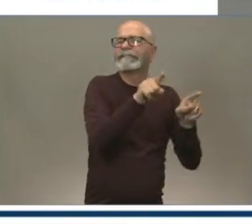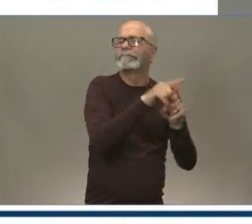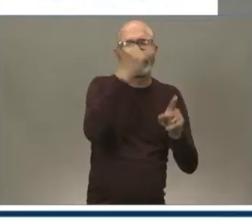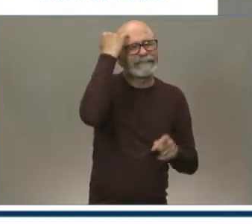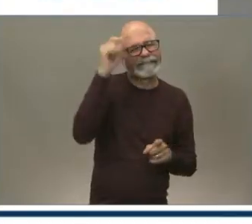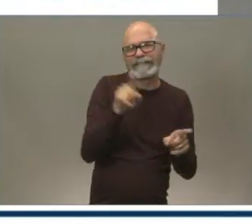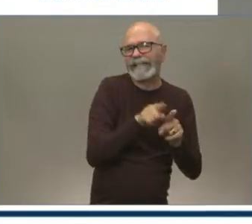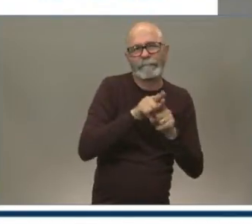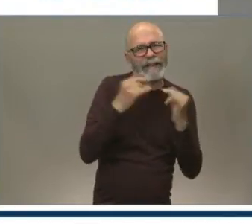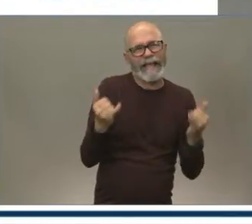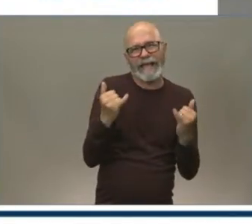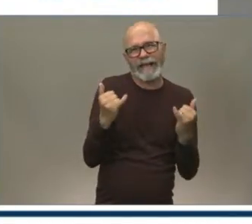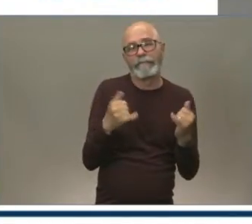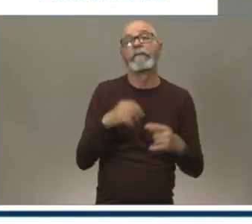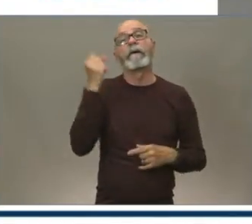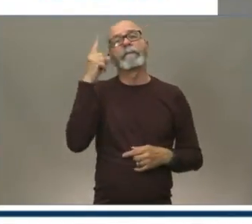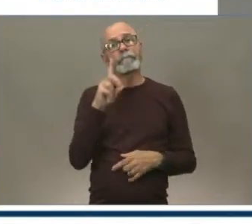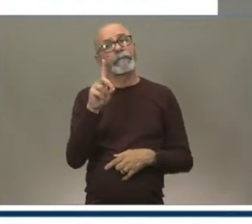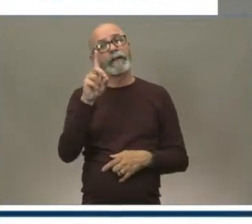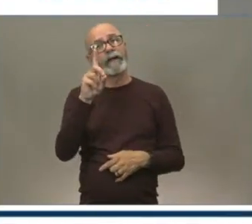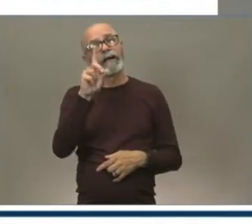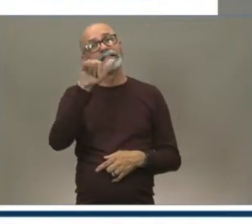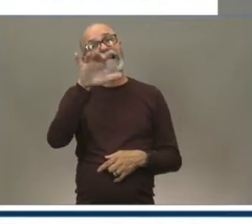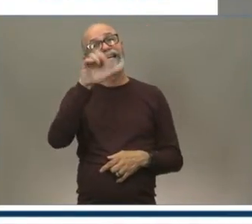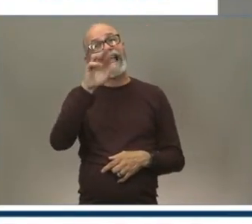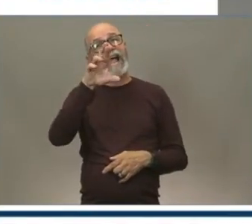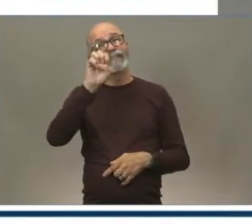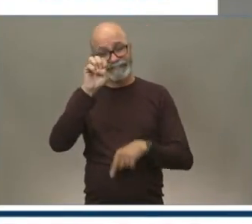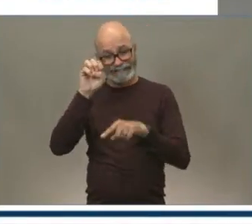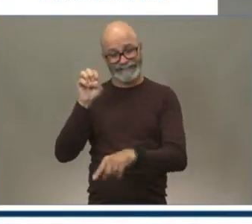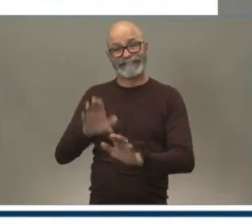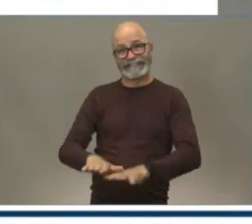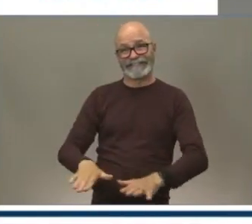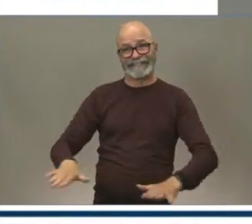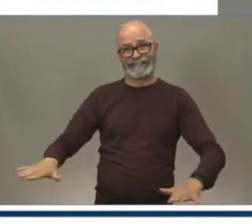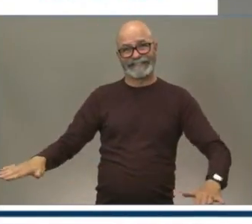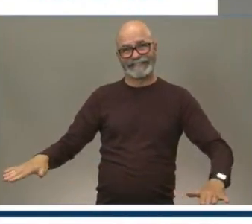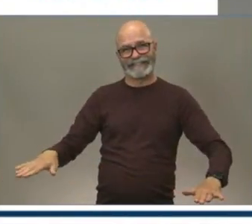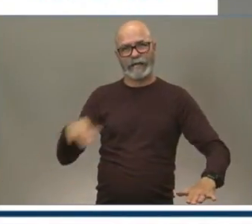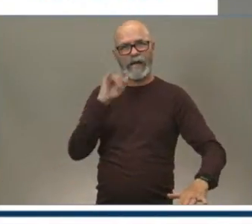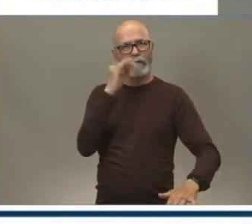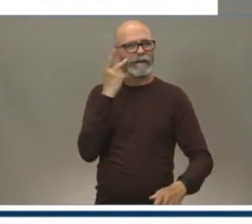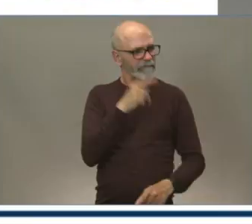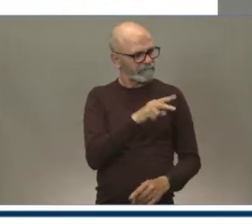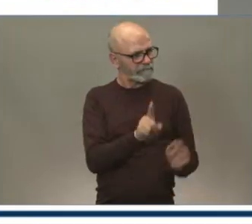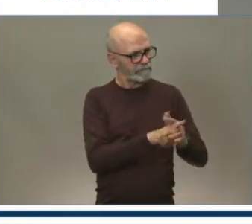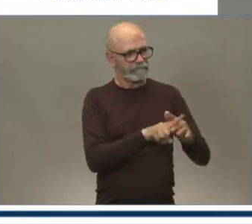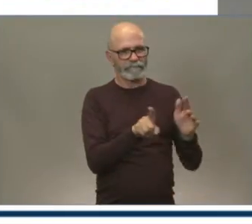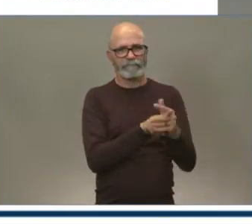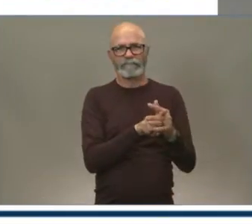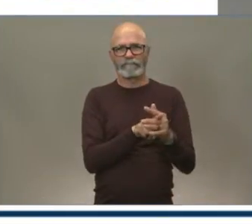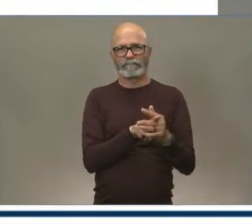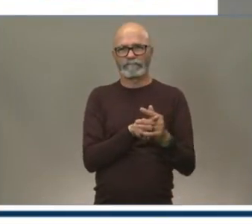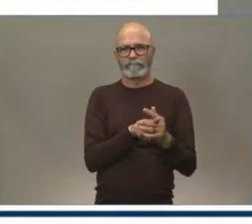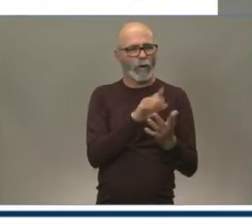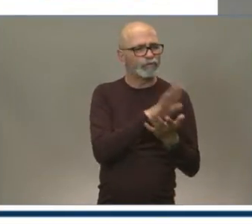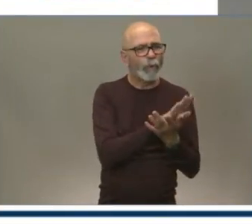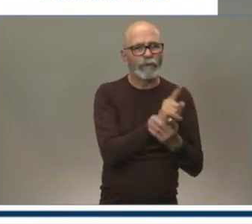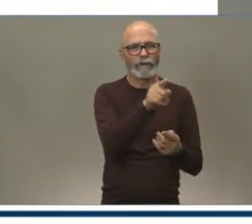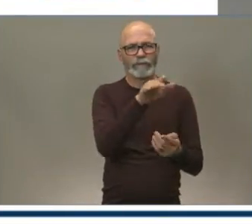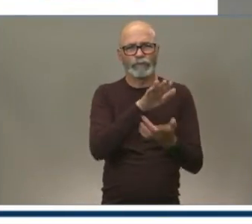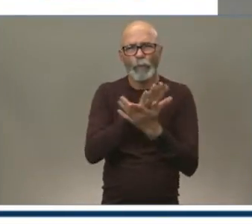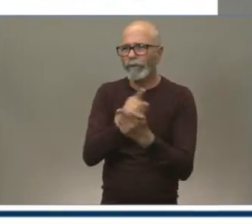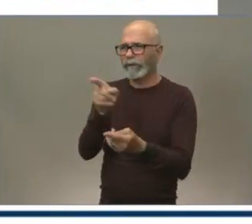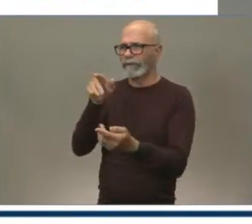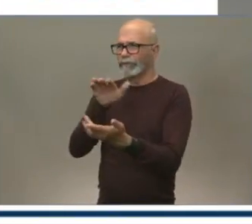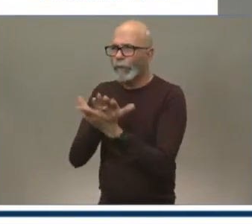daycare. If we start to see multiple schools in a family of schools, and we're also concerned about the community activity within